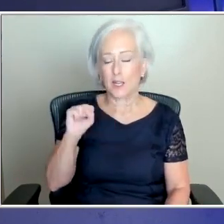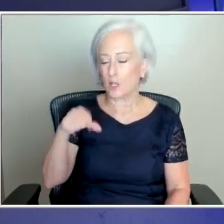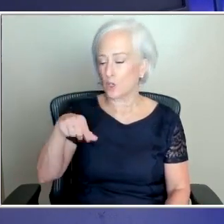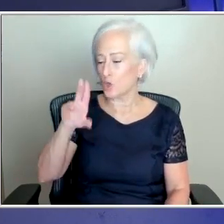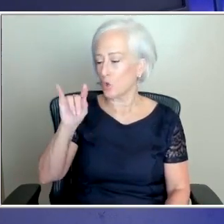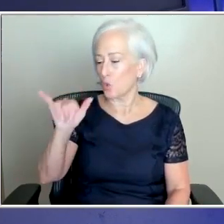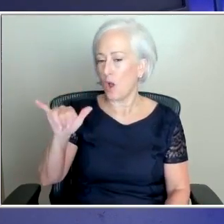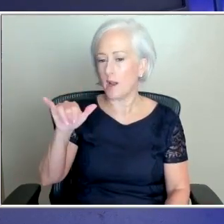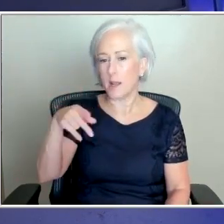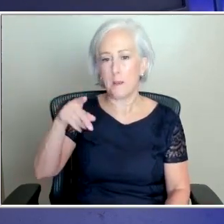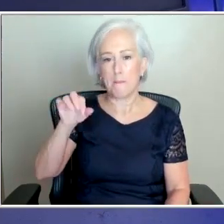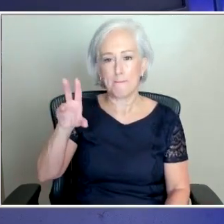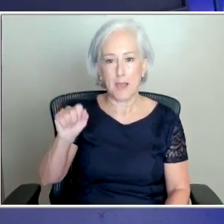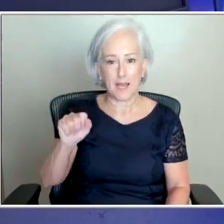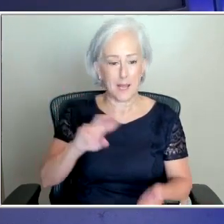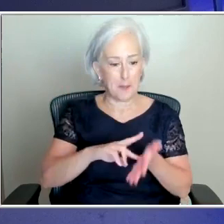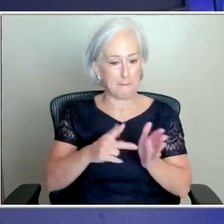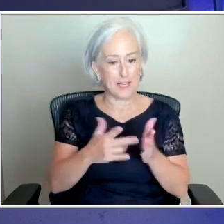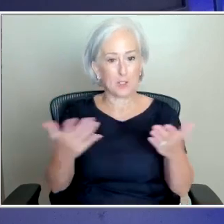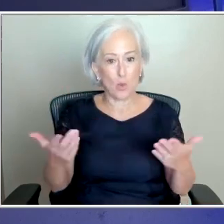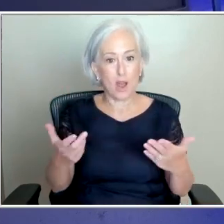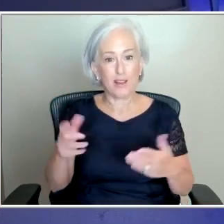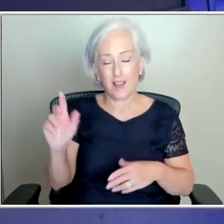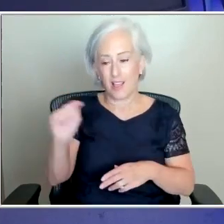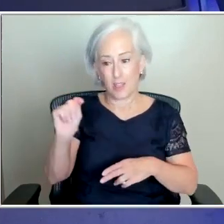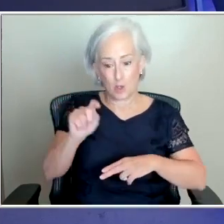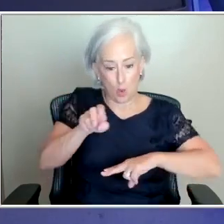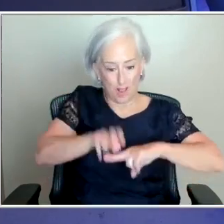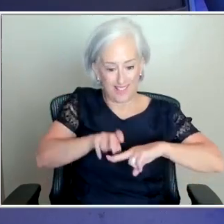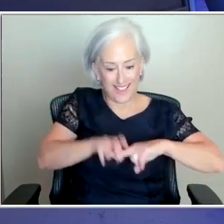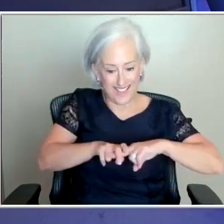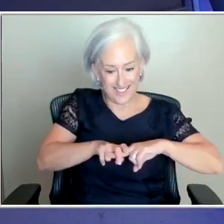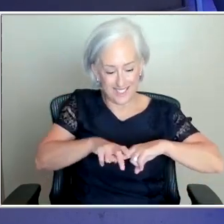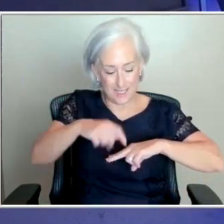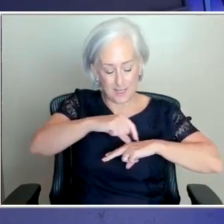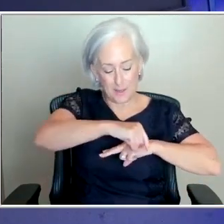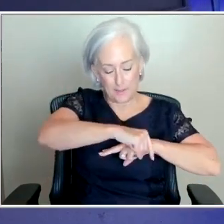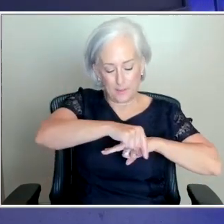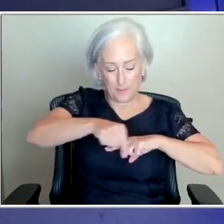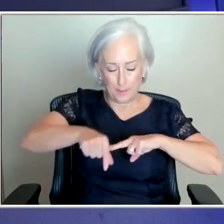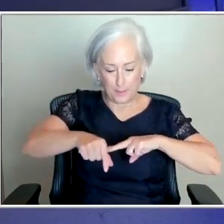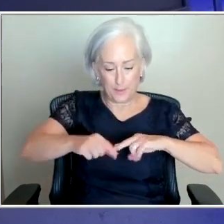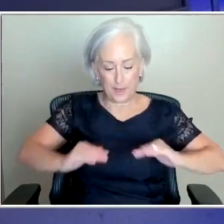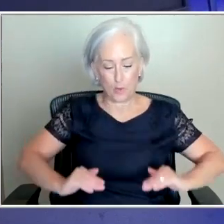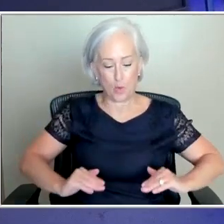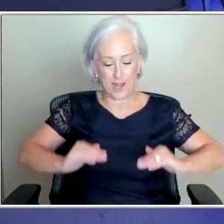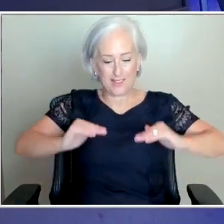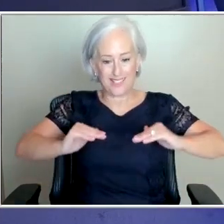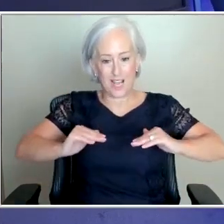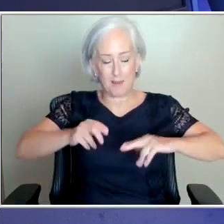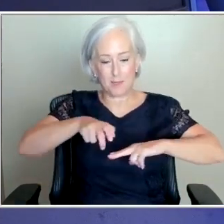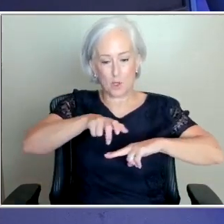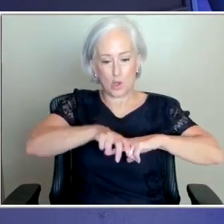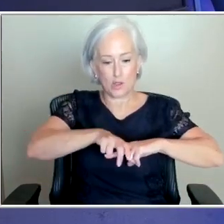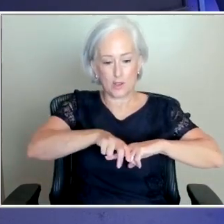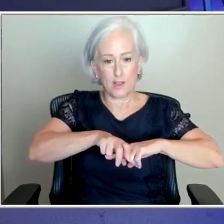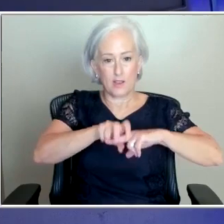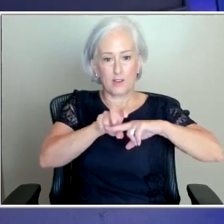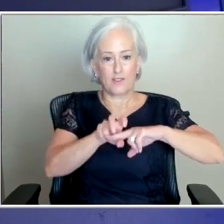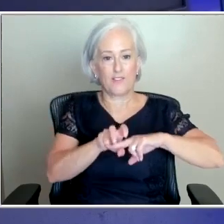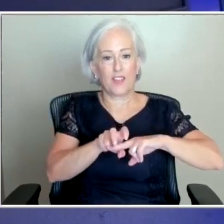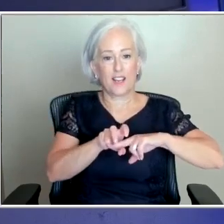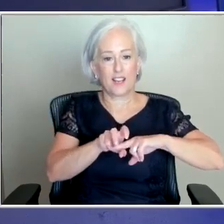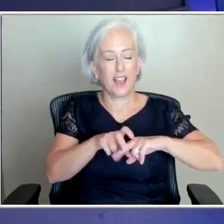bench that you put your feet up on. Does that really work? I've heard this is good, and what's it doing? Yes, so